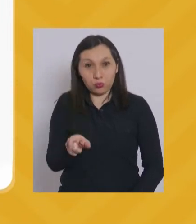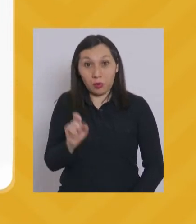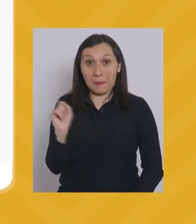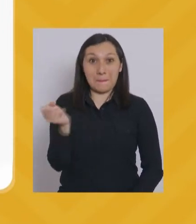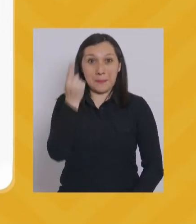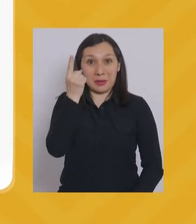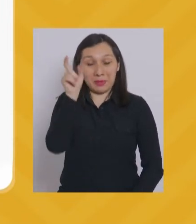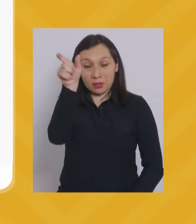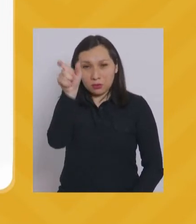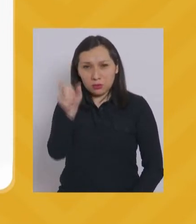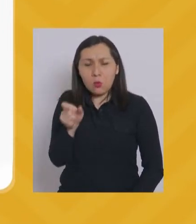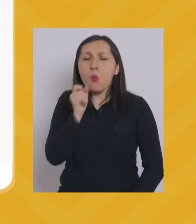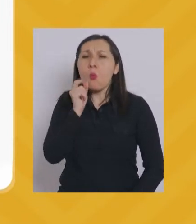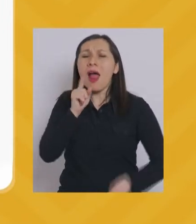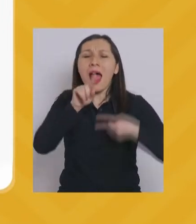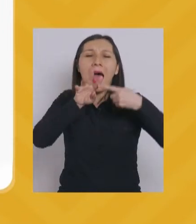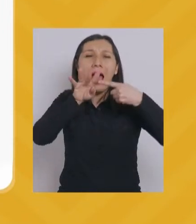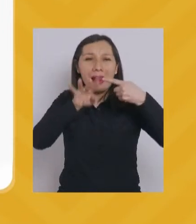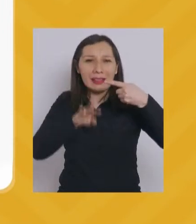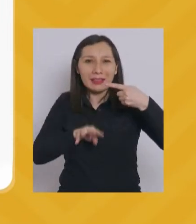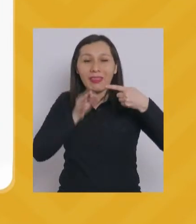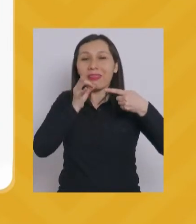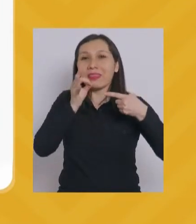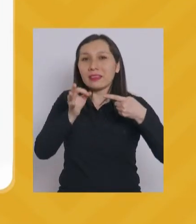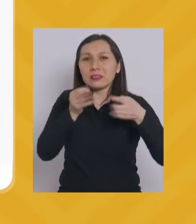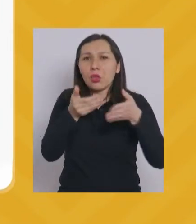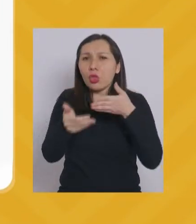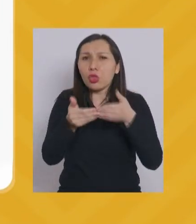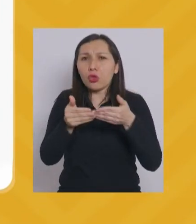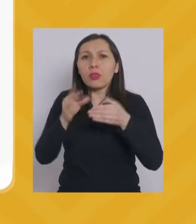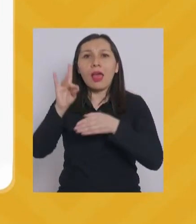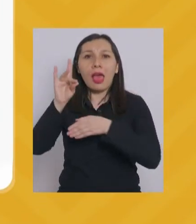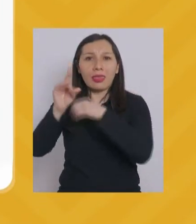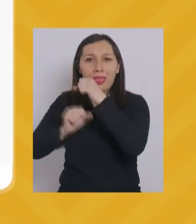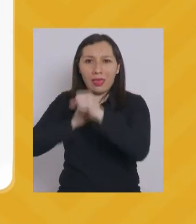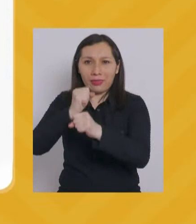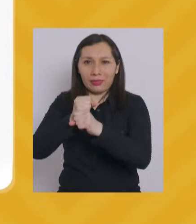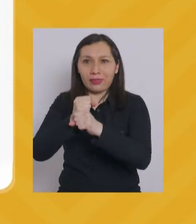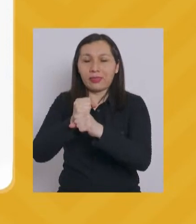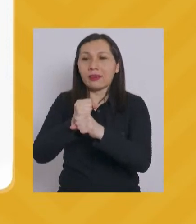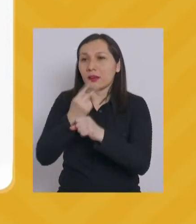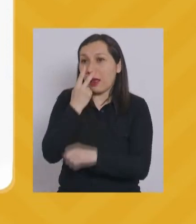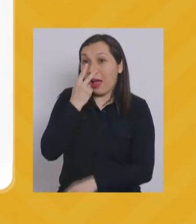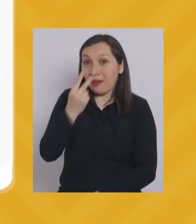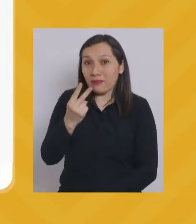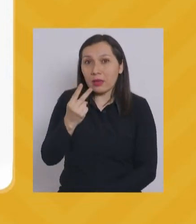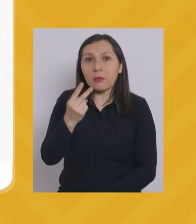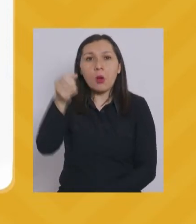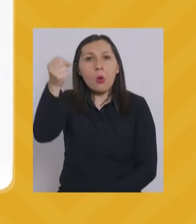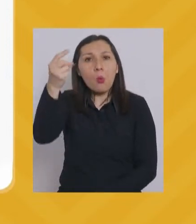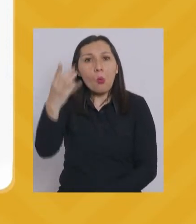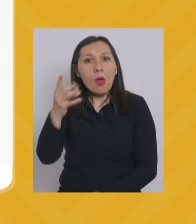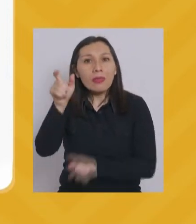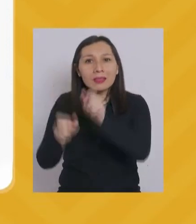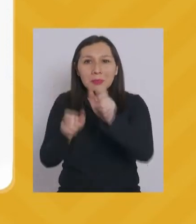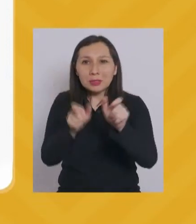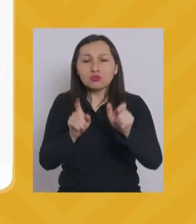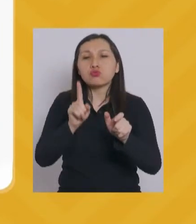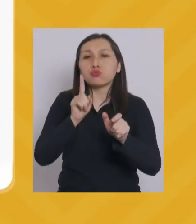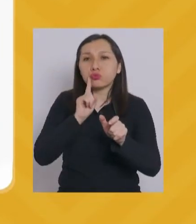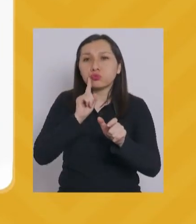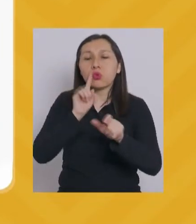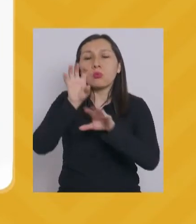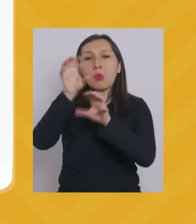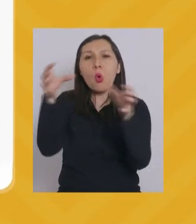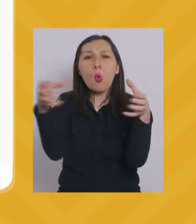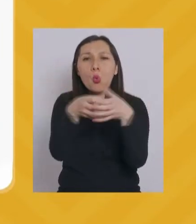different columns, the first characteristic that we mention is the age. And here we see the number